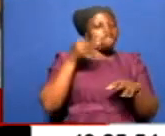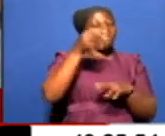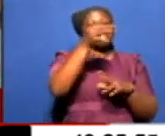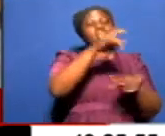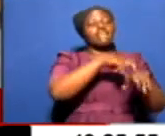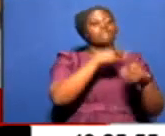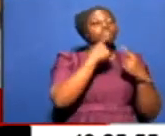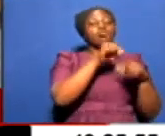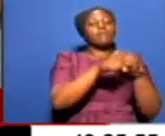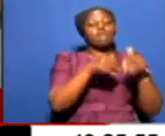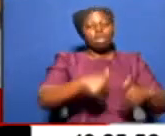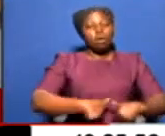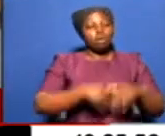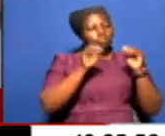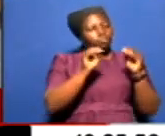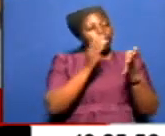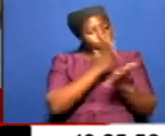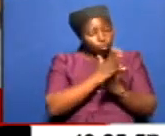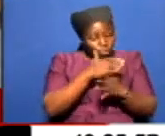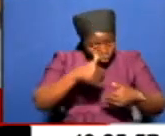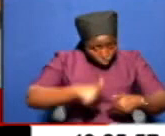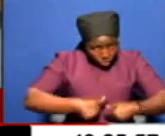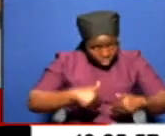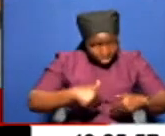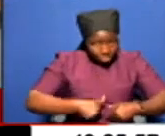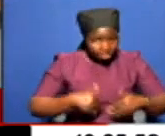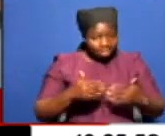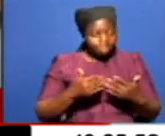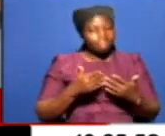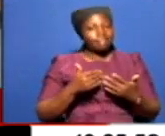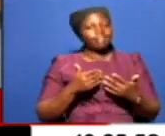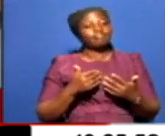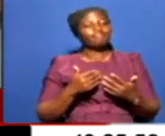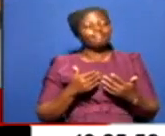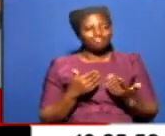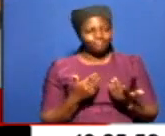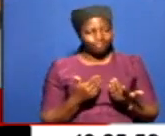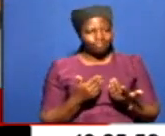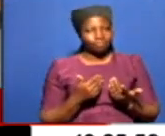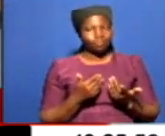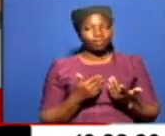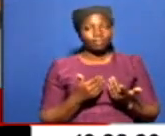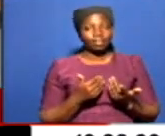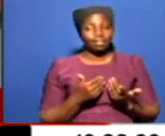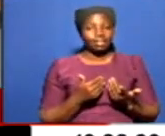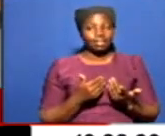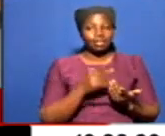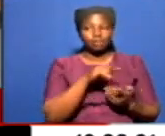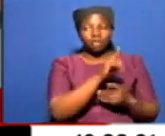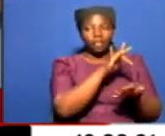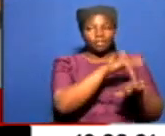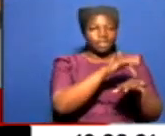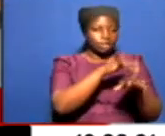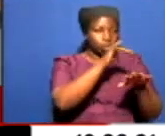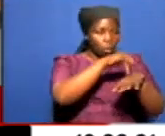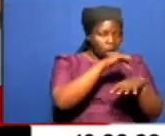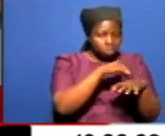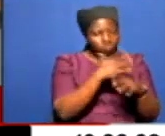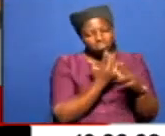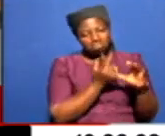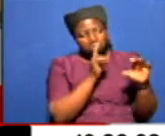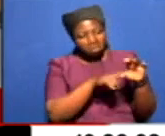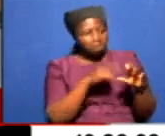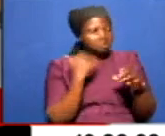youth, and the youth are on the receiving hand when it comes to things like radicalization. Yeah.